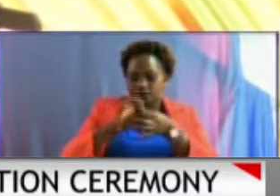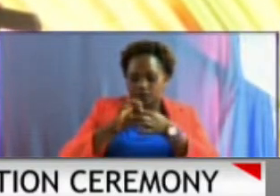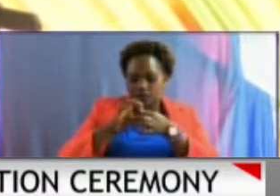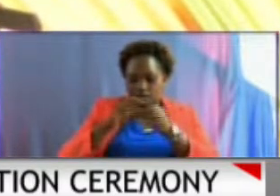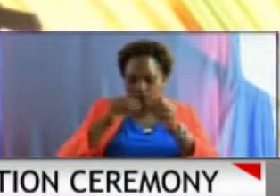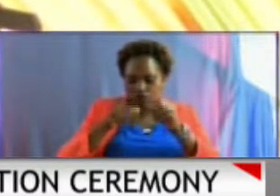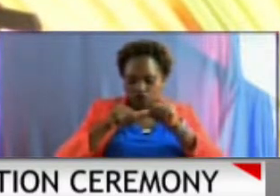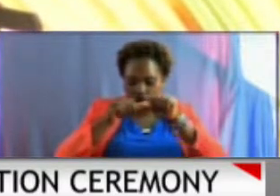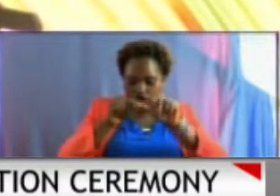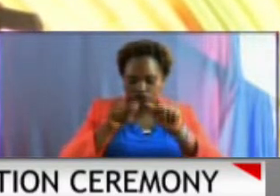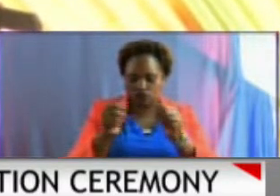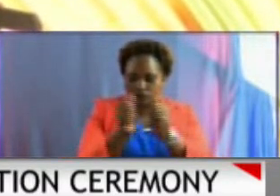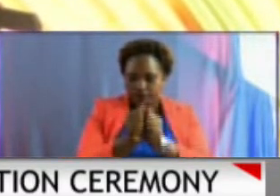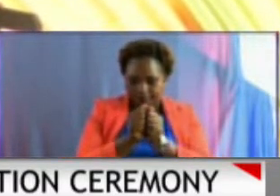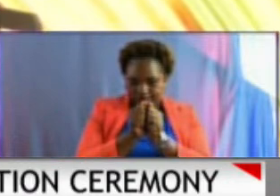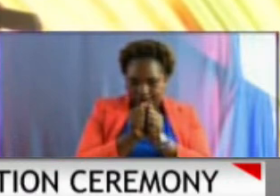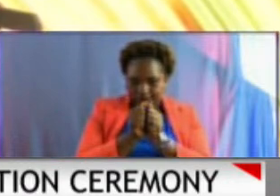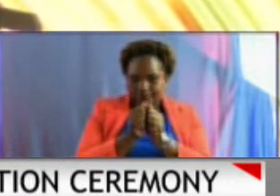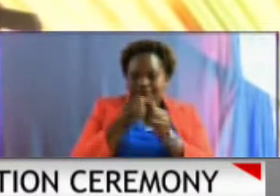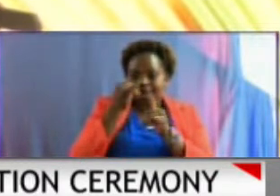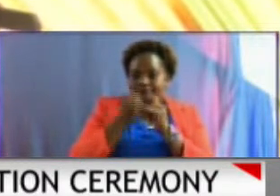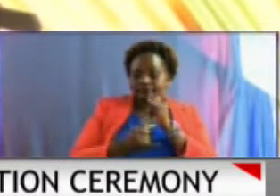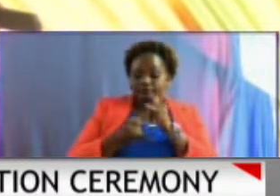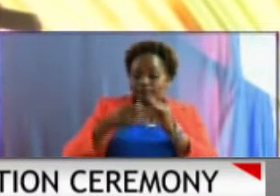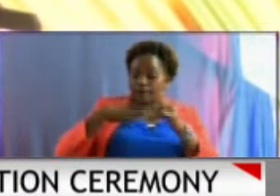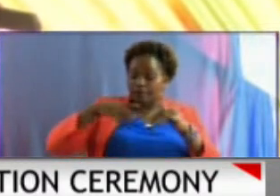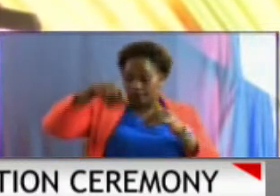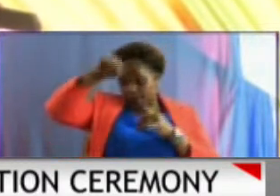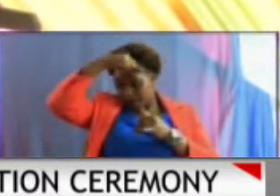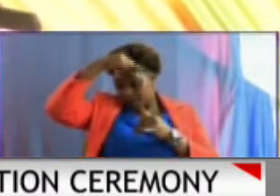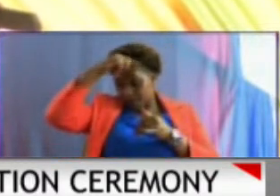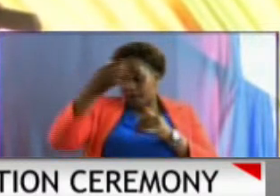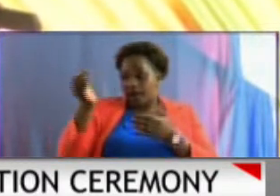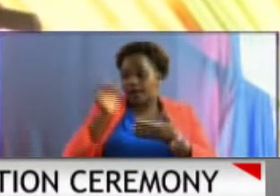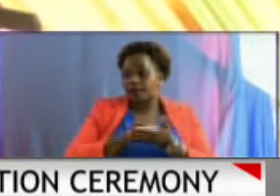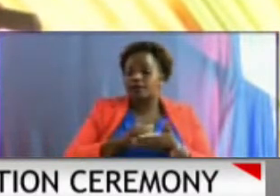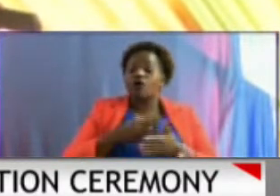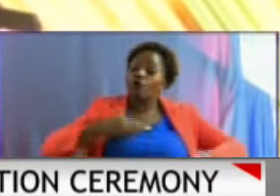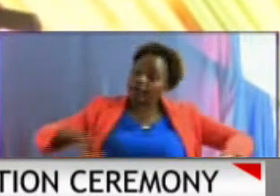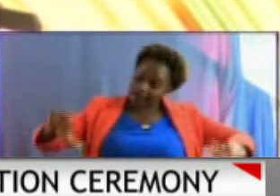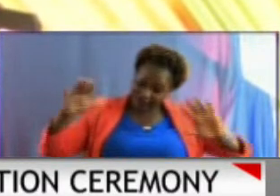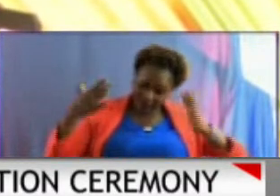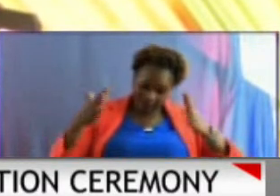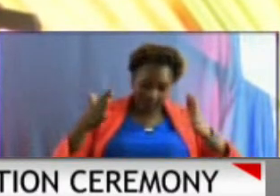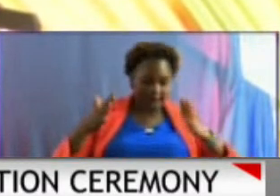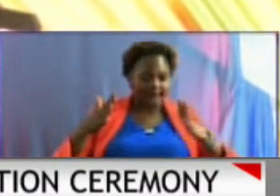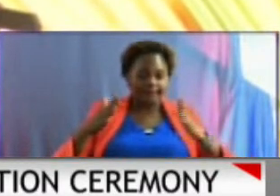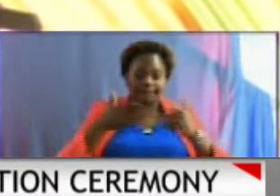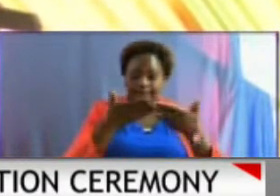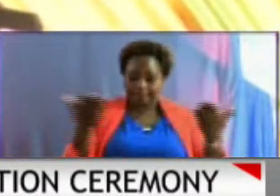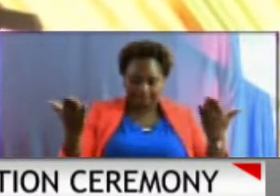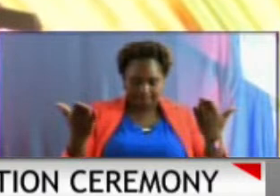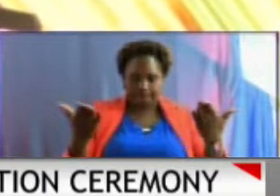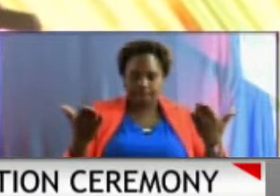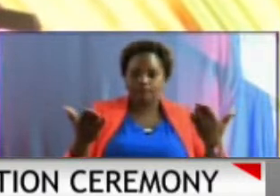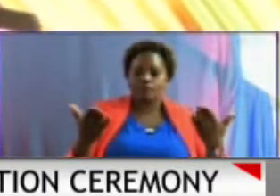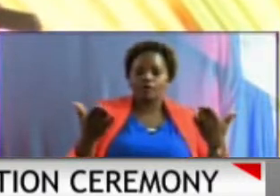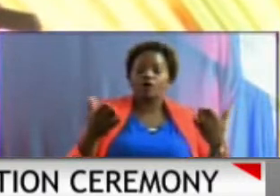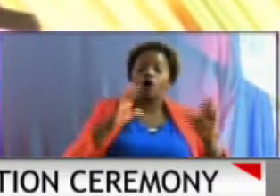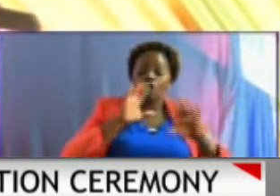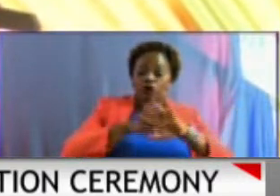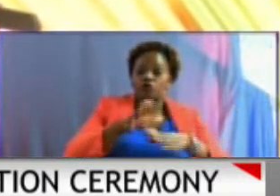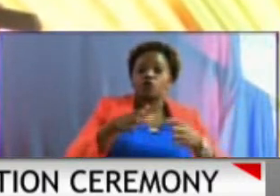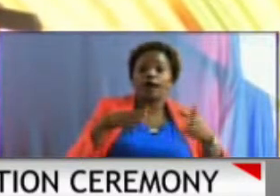endeavor. Finally, for the graduates, I once again congratulate you on your